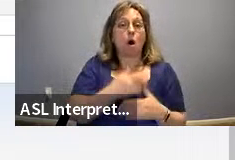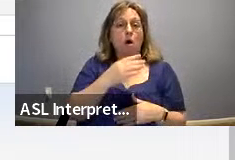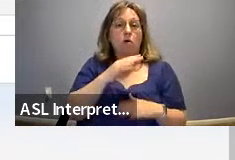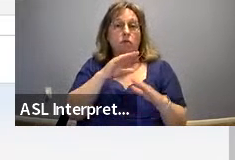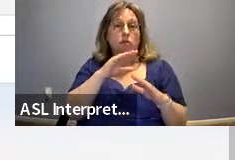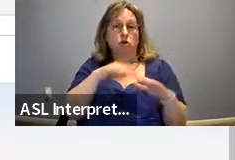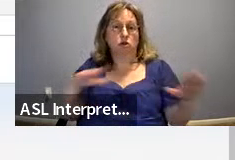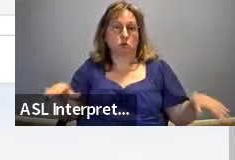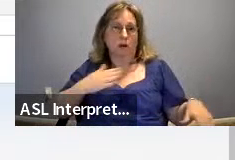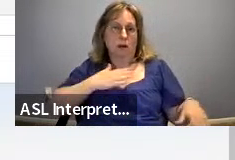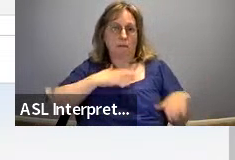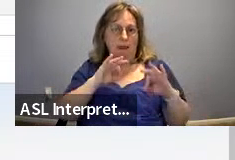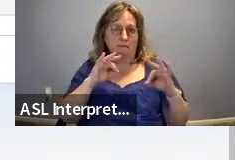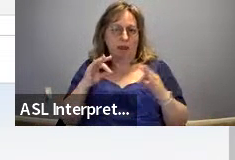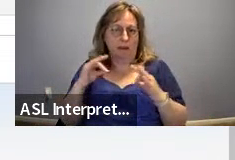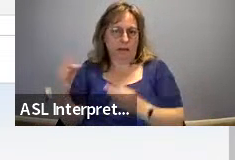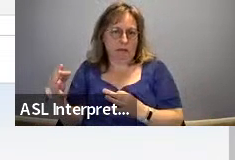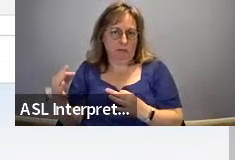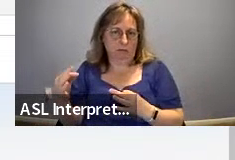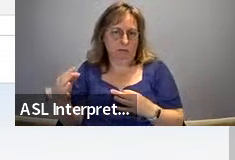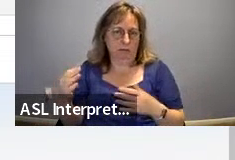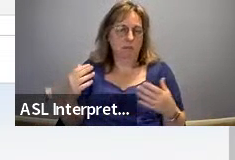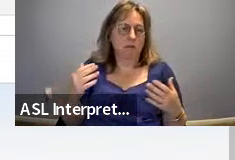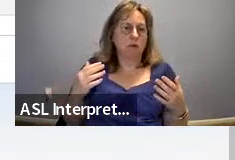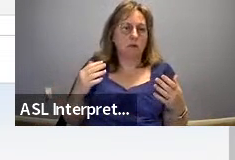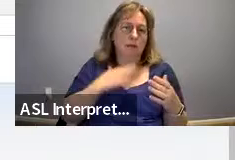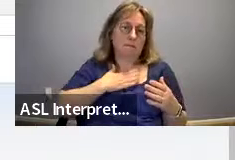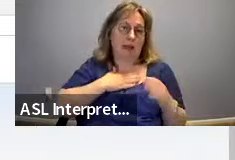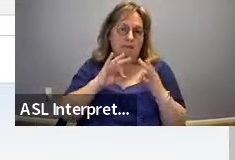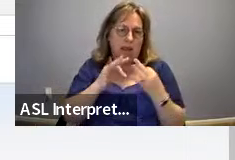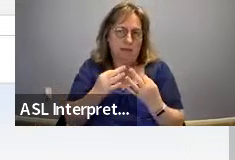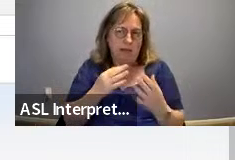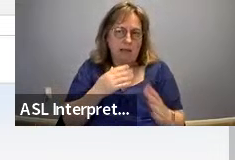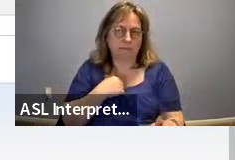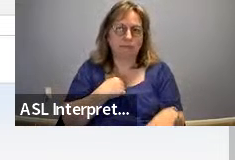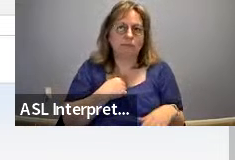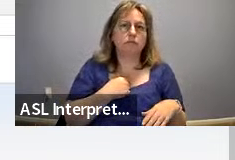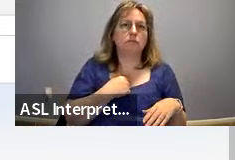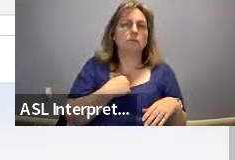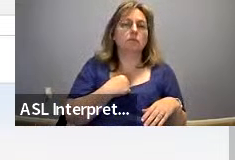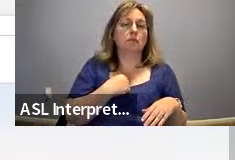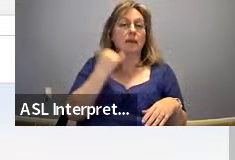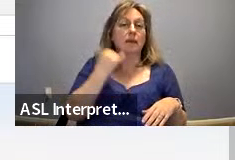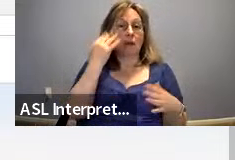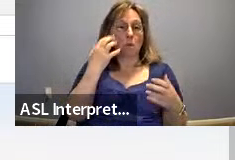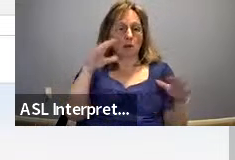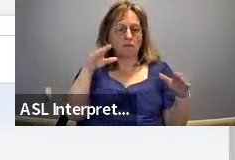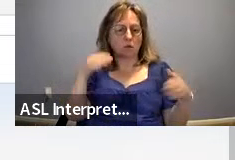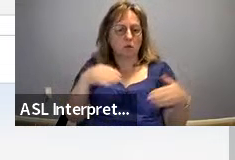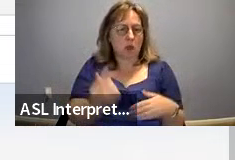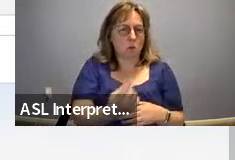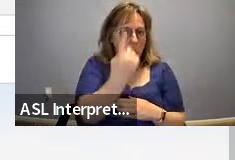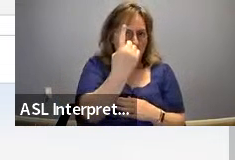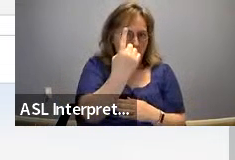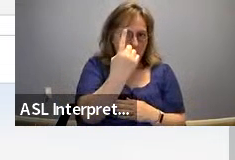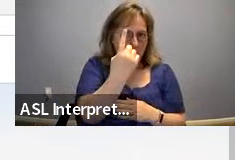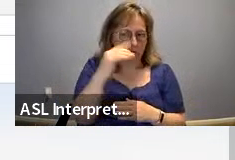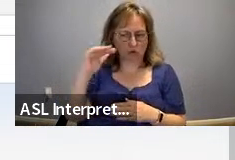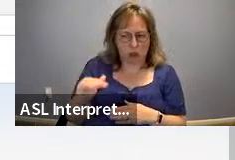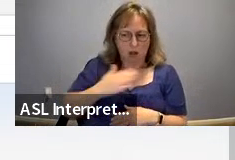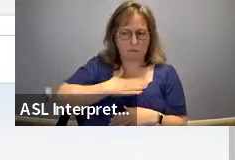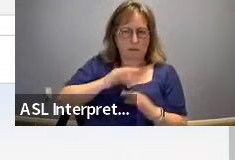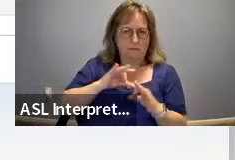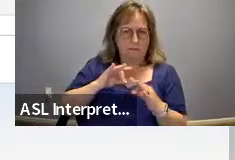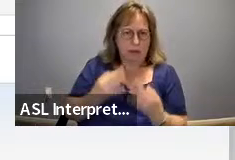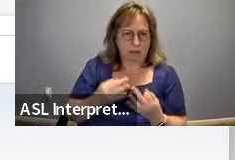family. If I wanted to focus on one particular student or child in my family, I could